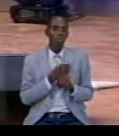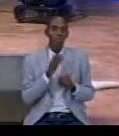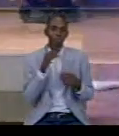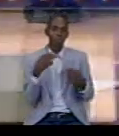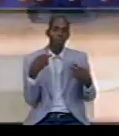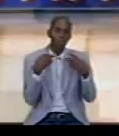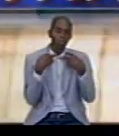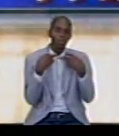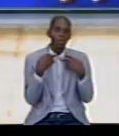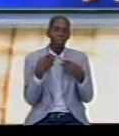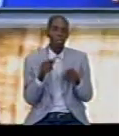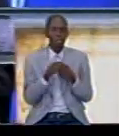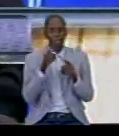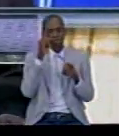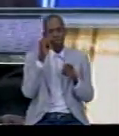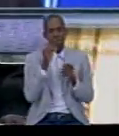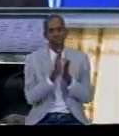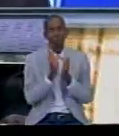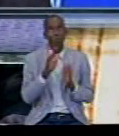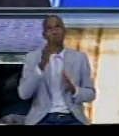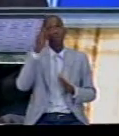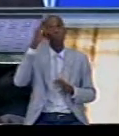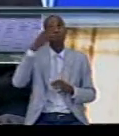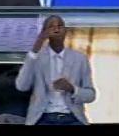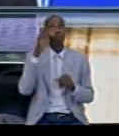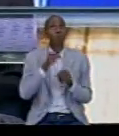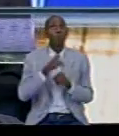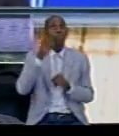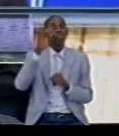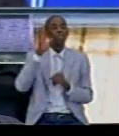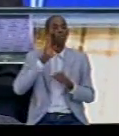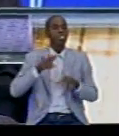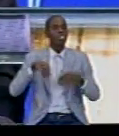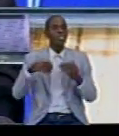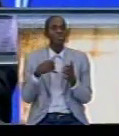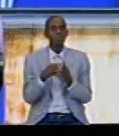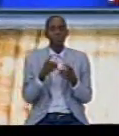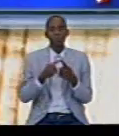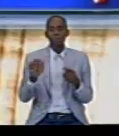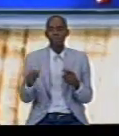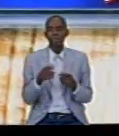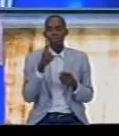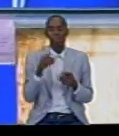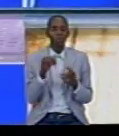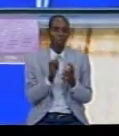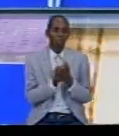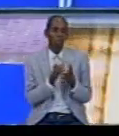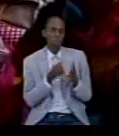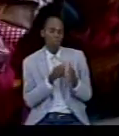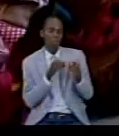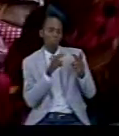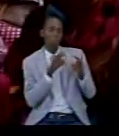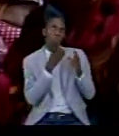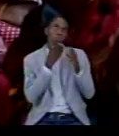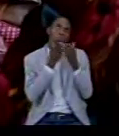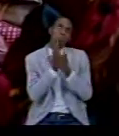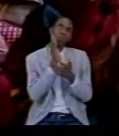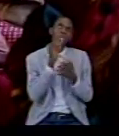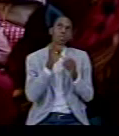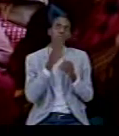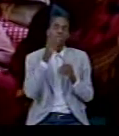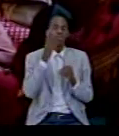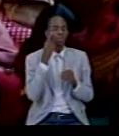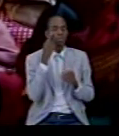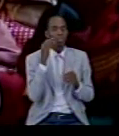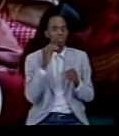will give it to whosoever seems right unto him. He will do it. We're looking at